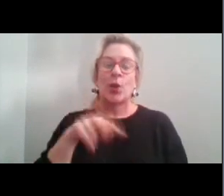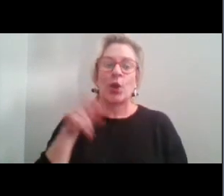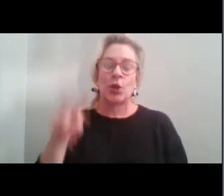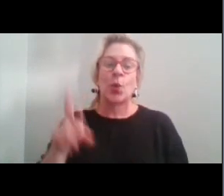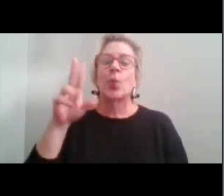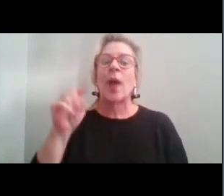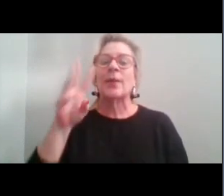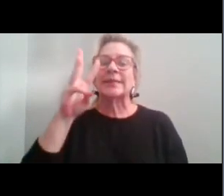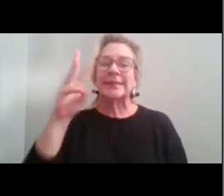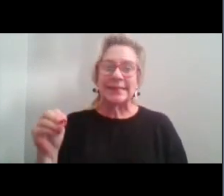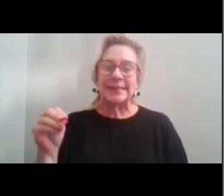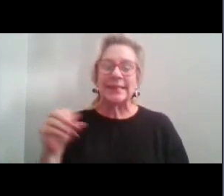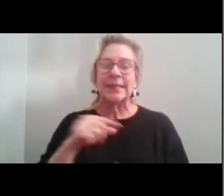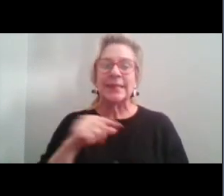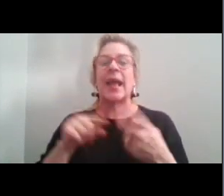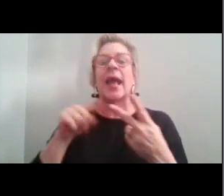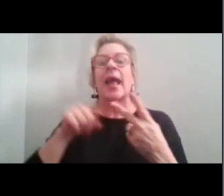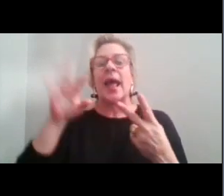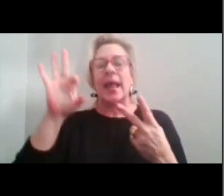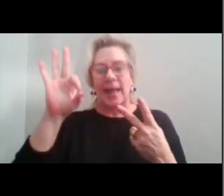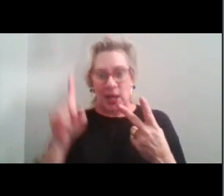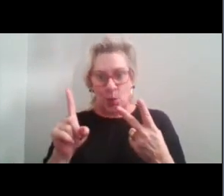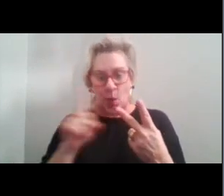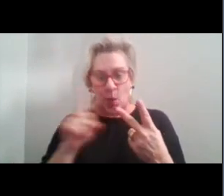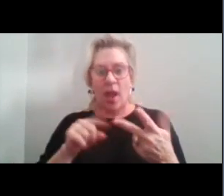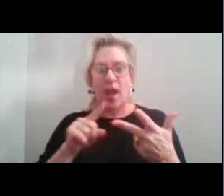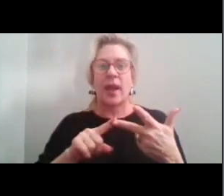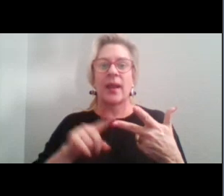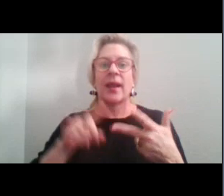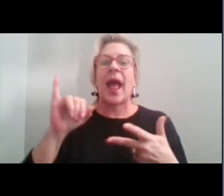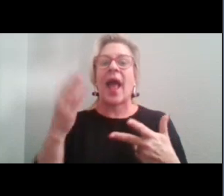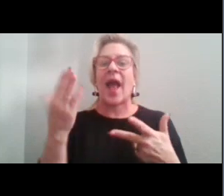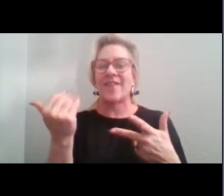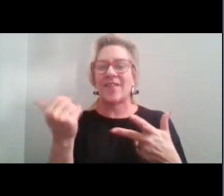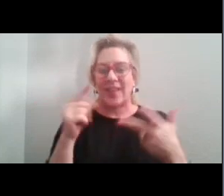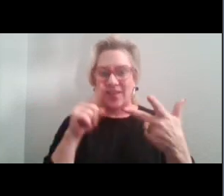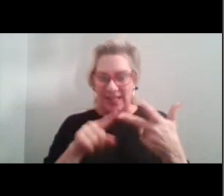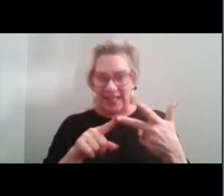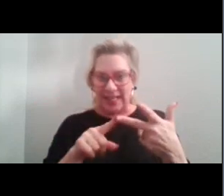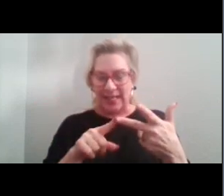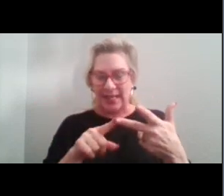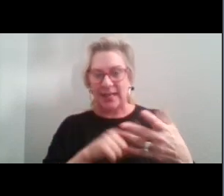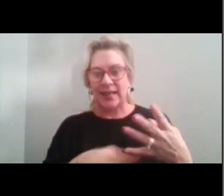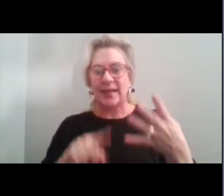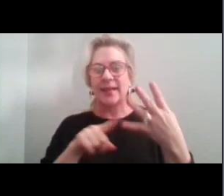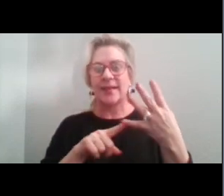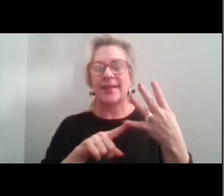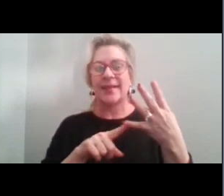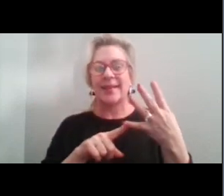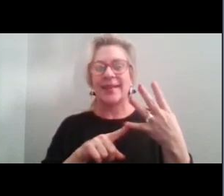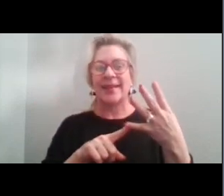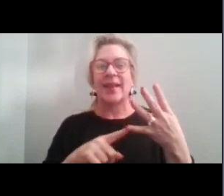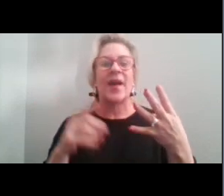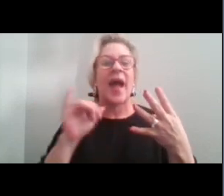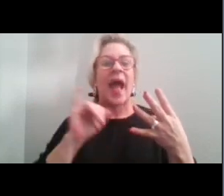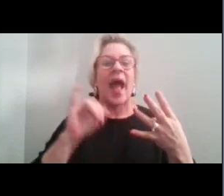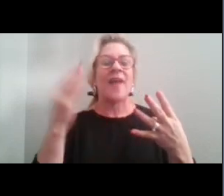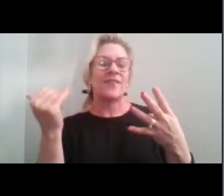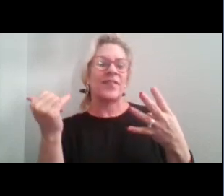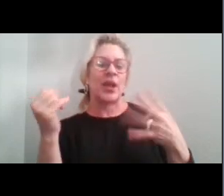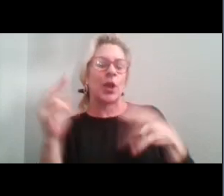the 91 Corridor Operations Project, the I-15 Iterim Corridor Operations Project, the I-15